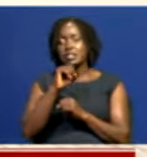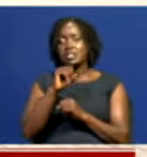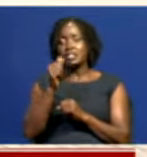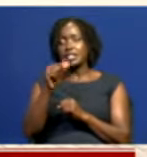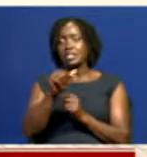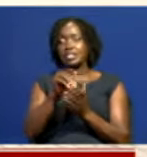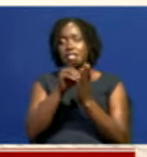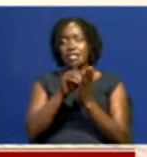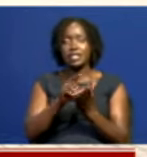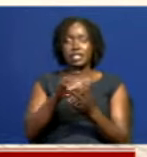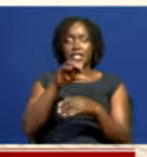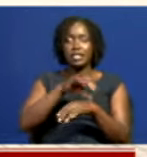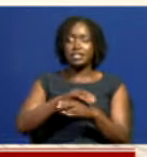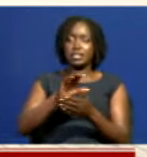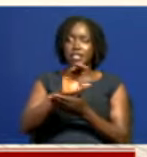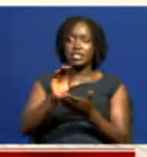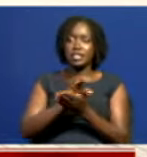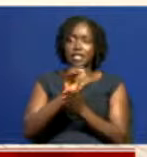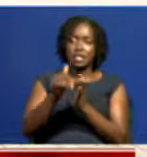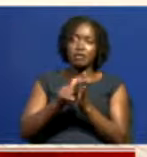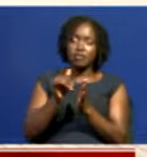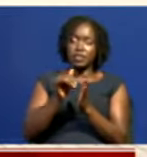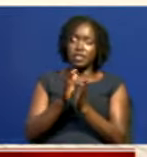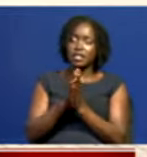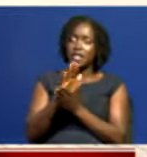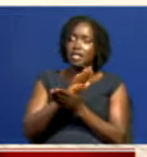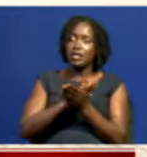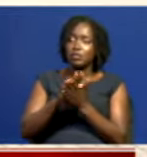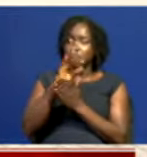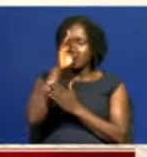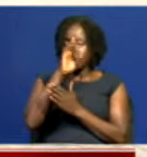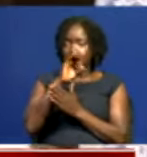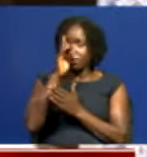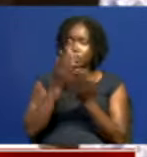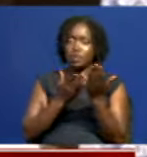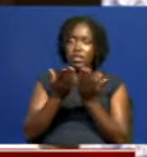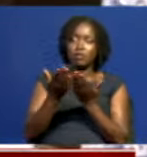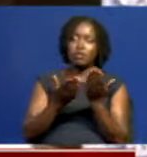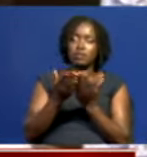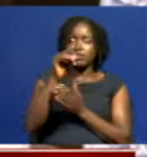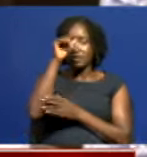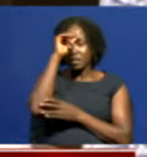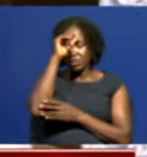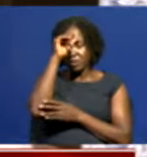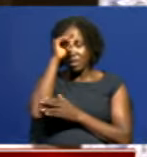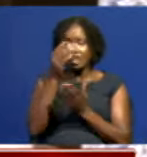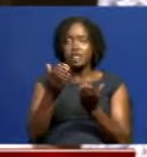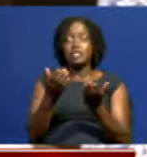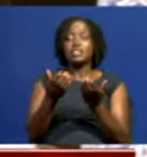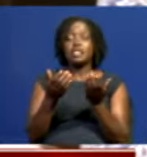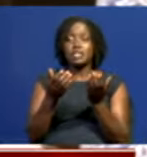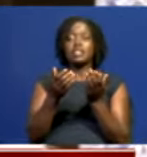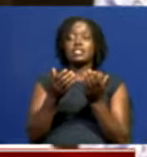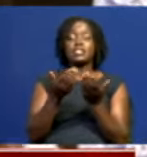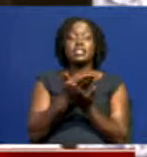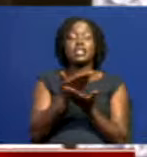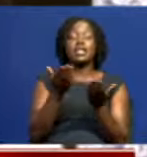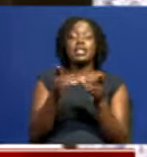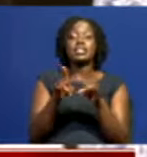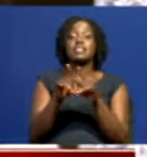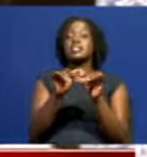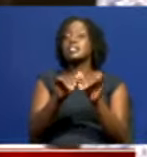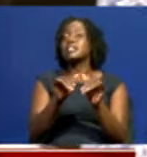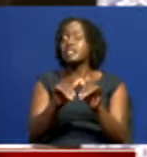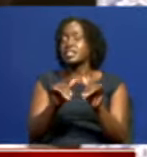center, making the Naivasha-based institution critical to the government services. The need for the data recovery center still remains.